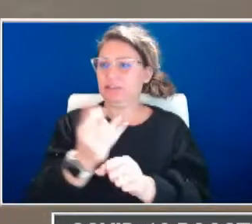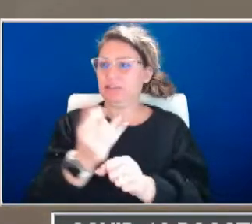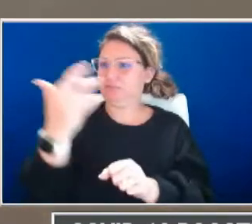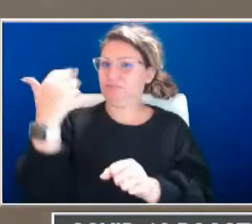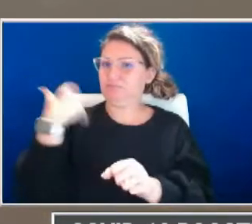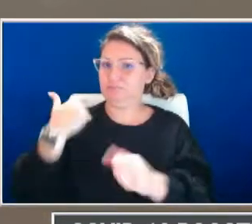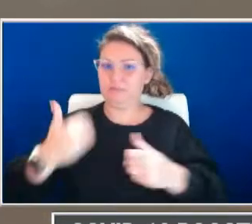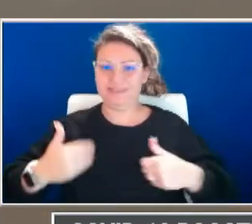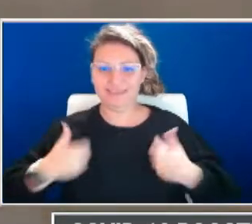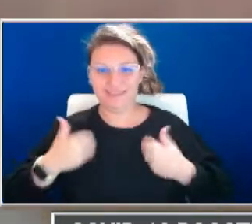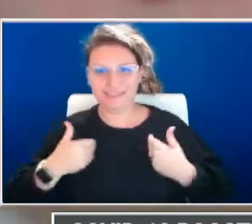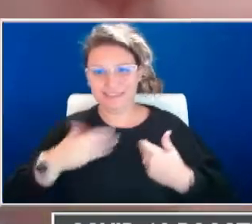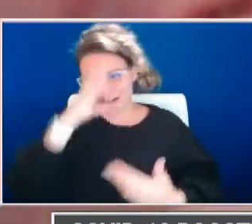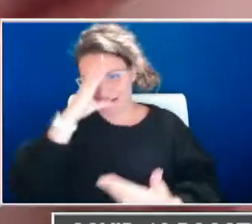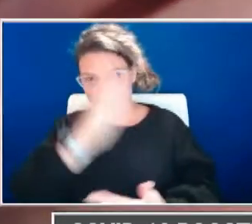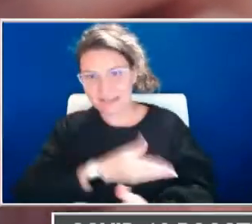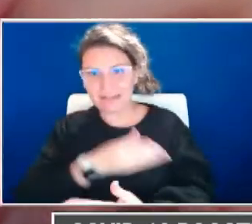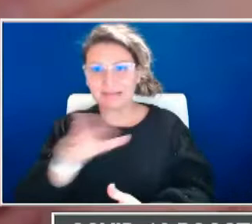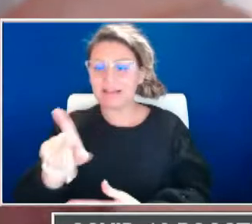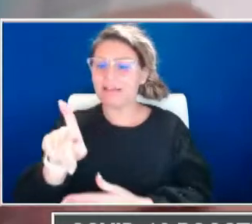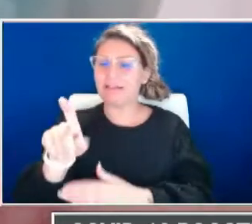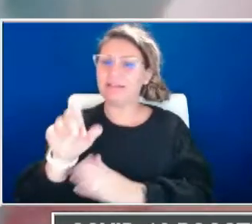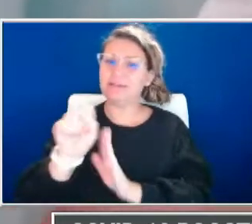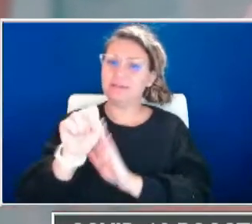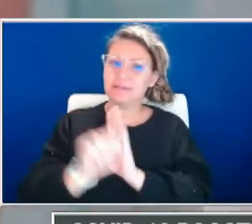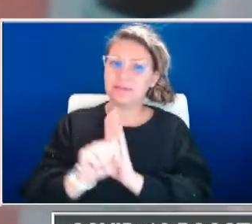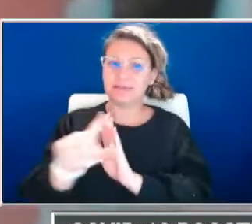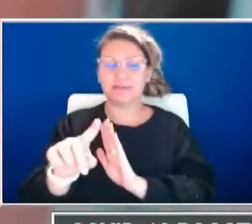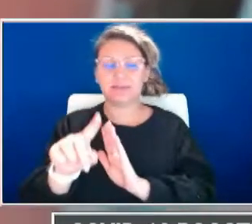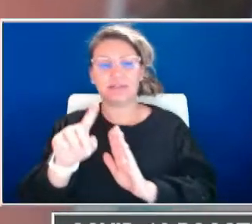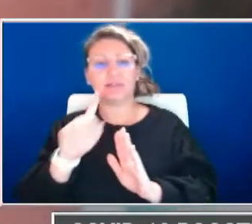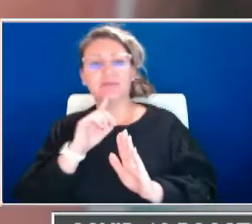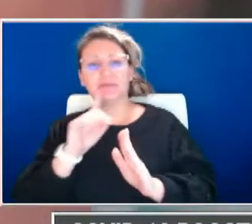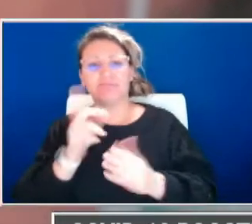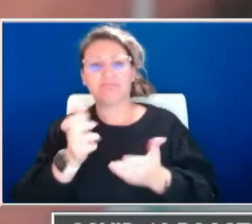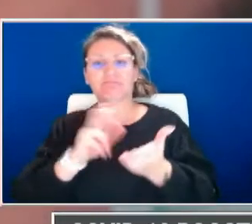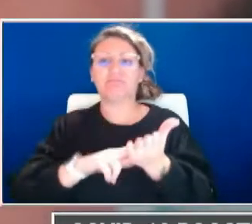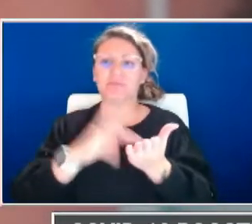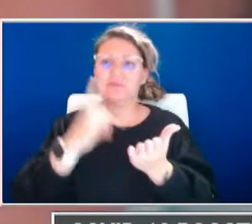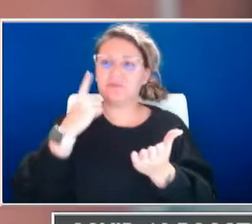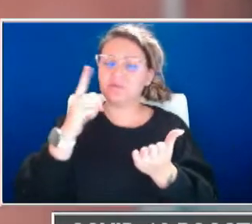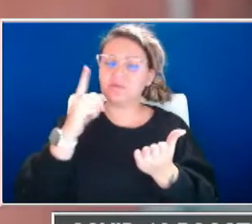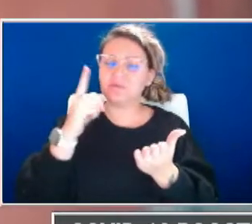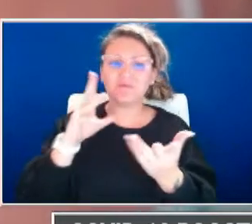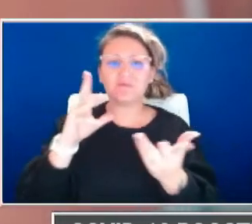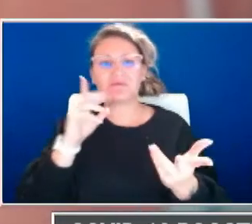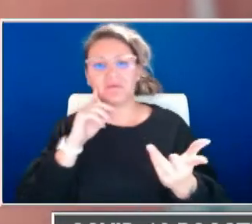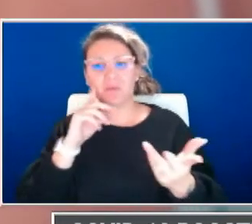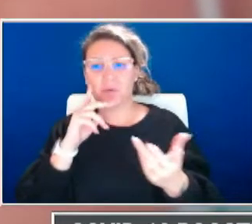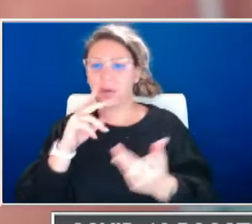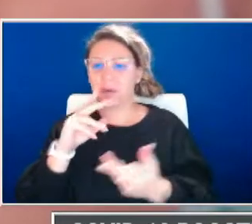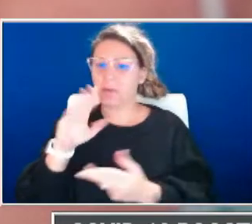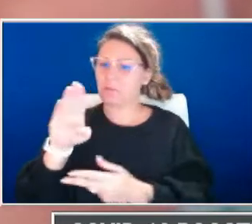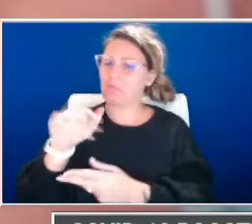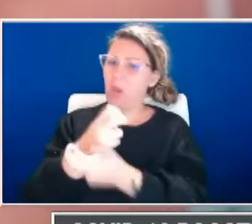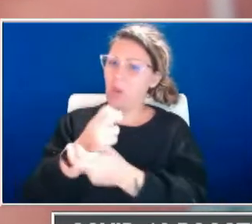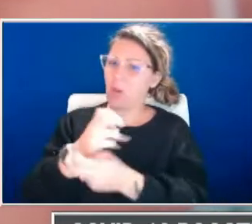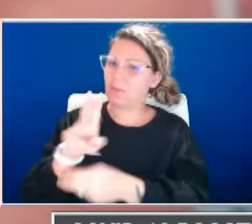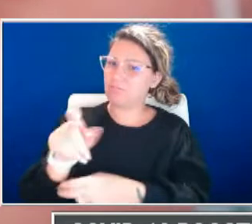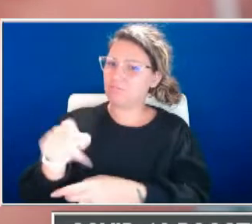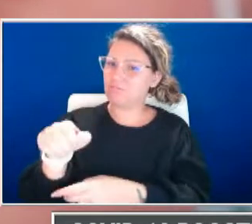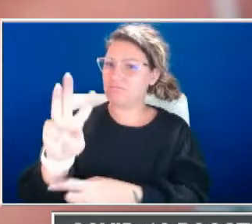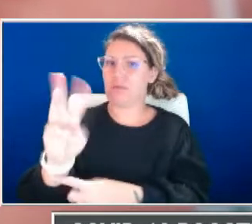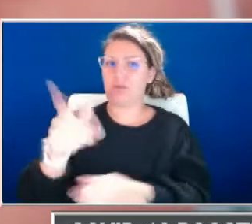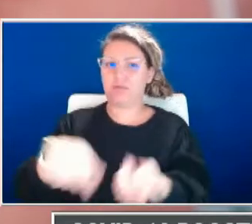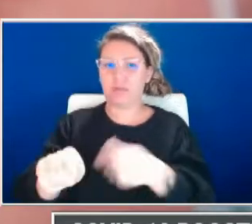K-State student at the time, signed up to be a potential bone marrow donor on a whim. They went over and swabbed his cheek. Well, it wasn't 3